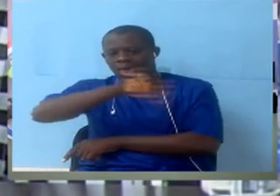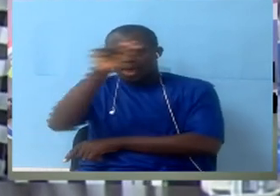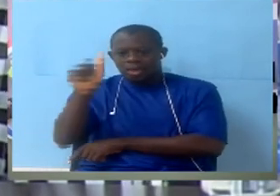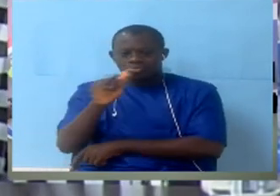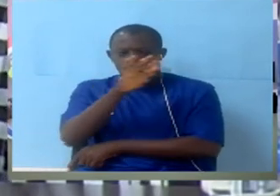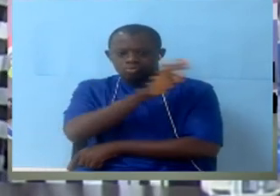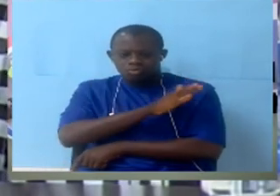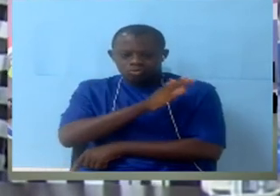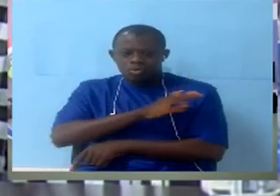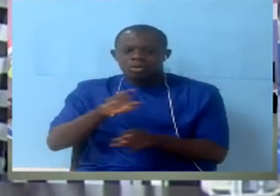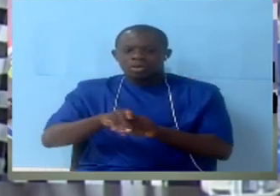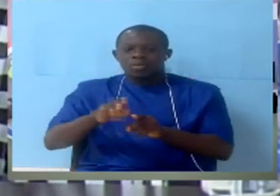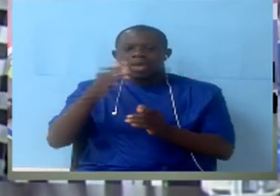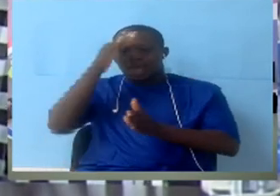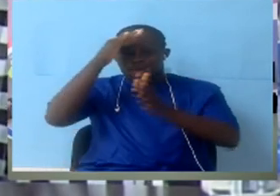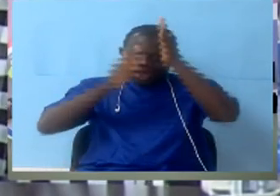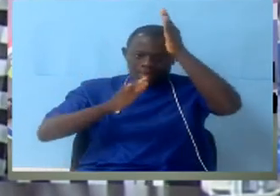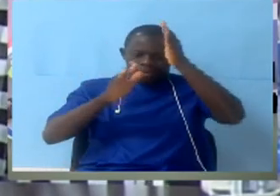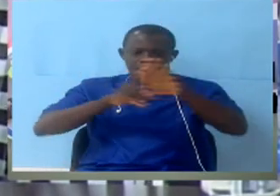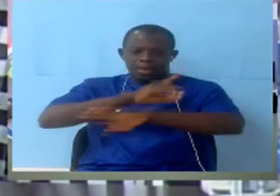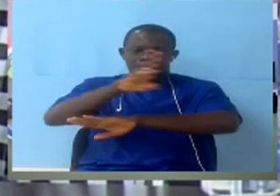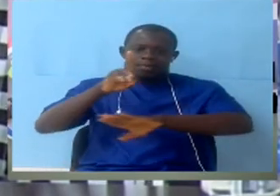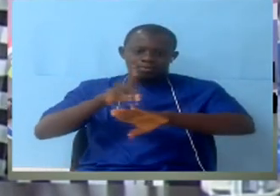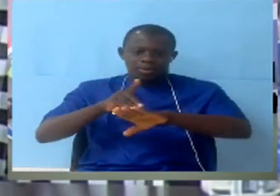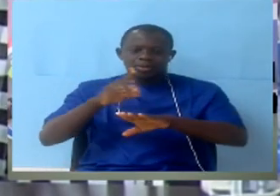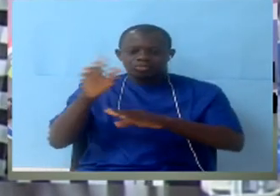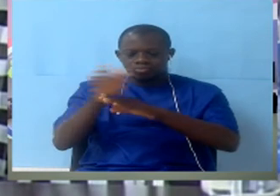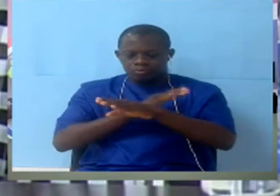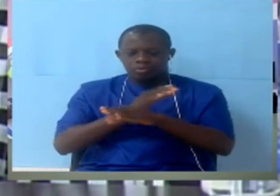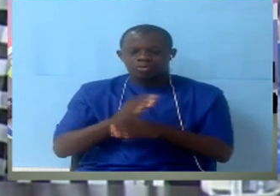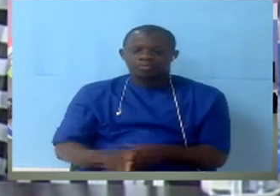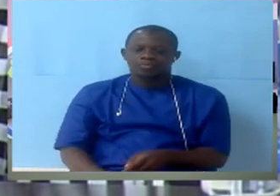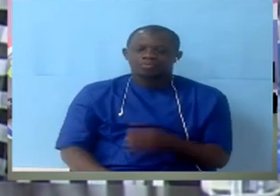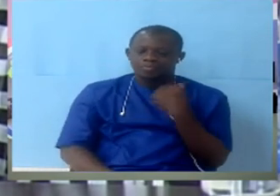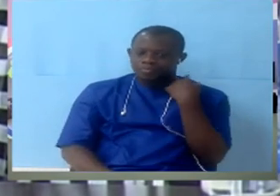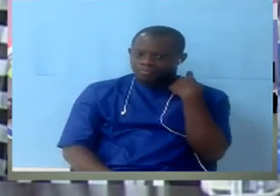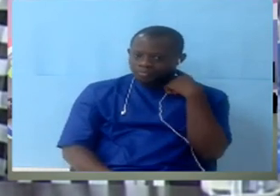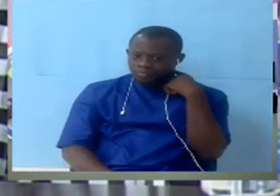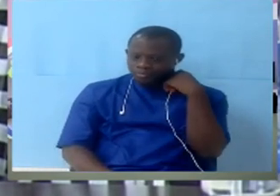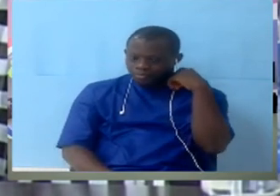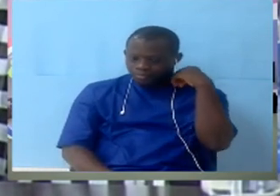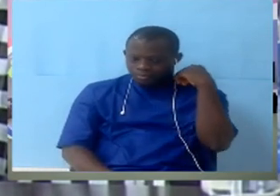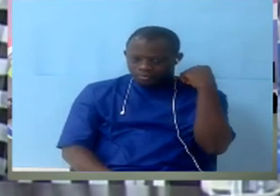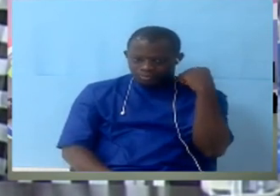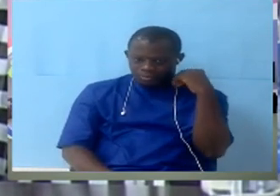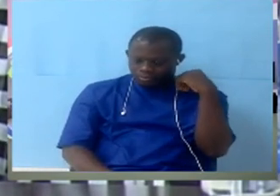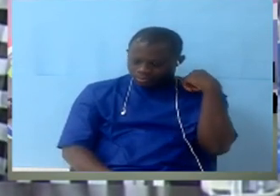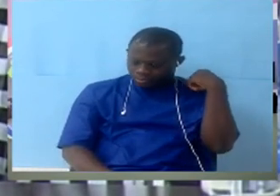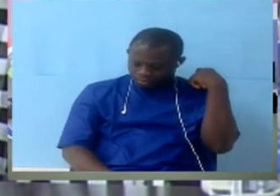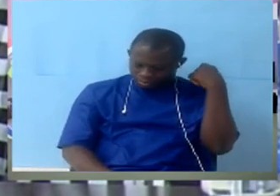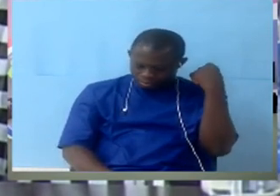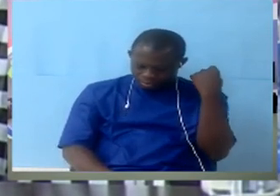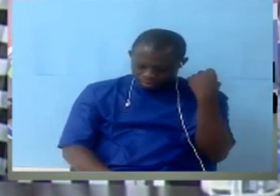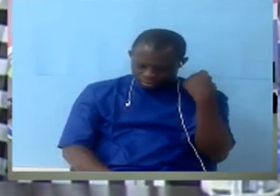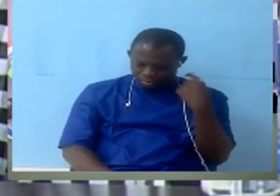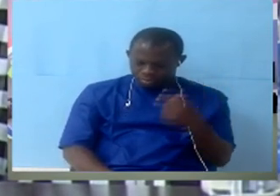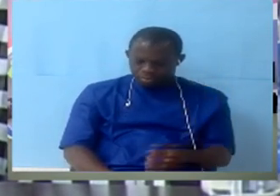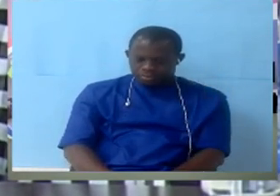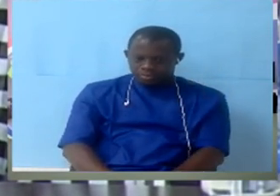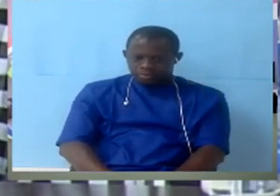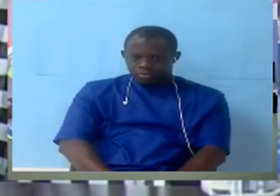the military camp previously. Inar ne muda ye samba na ye tajire ya inar ne samba sojaro la kambo